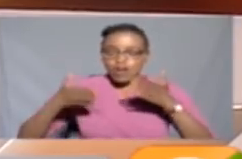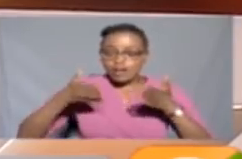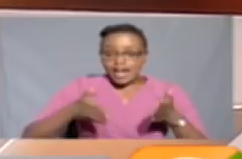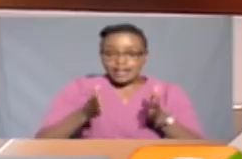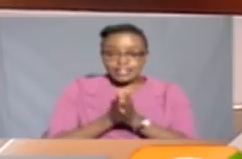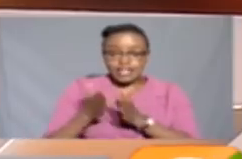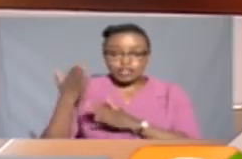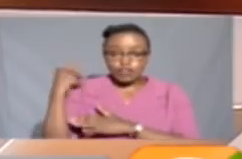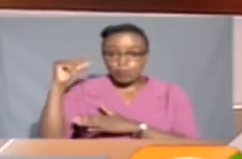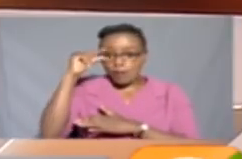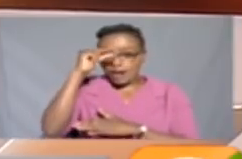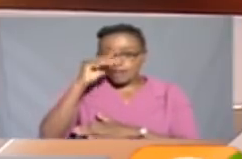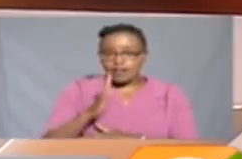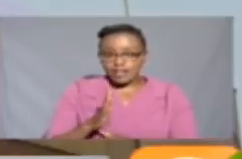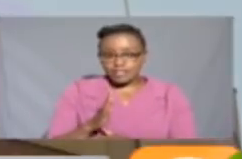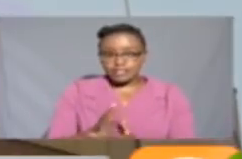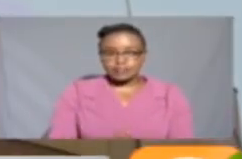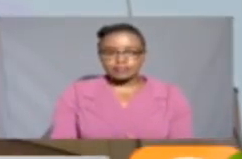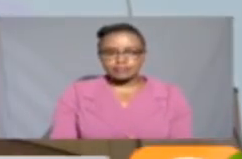governors.